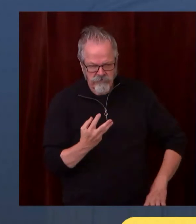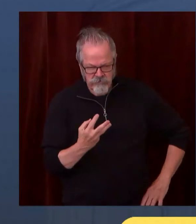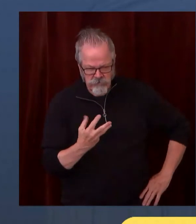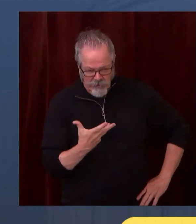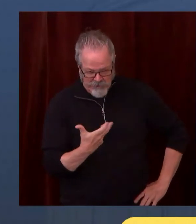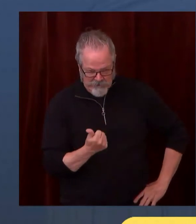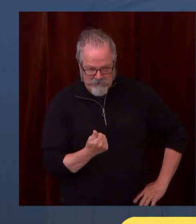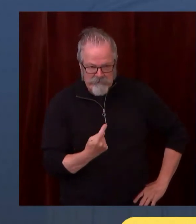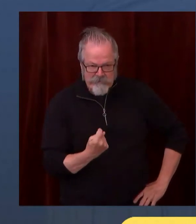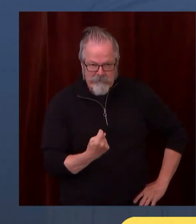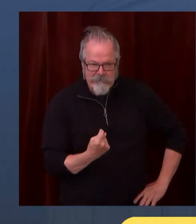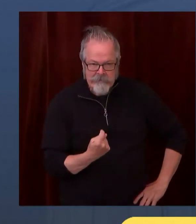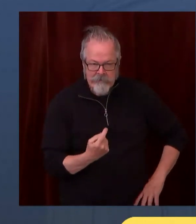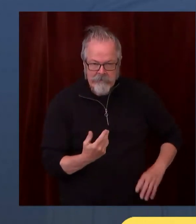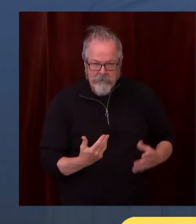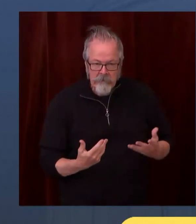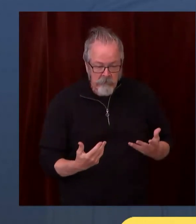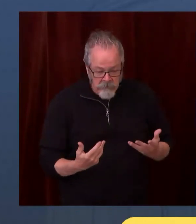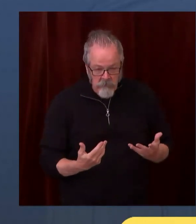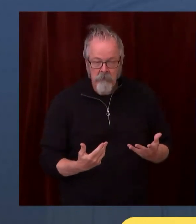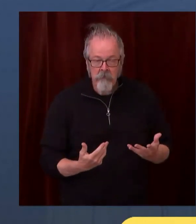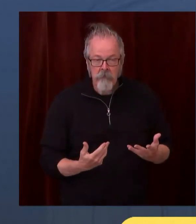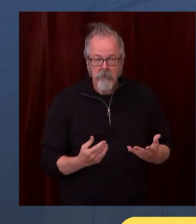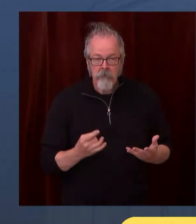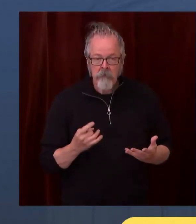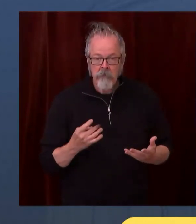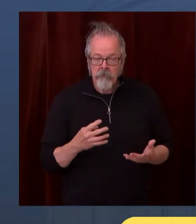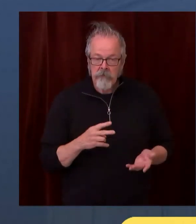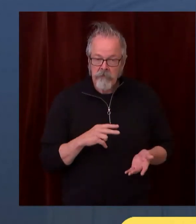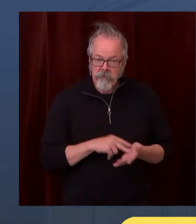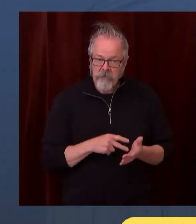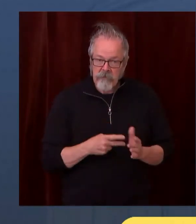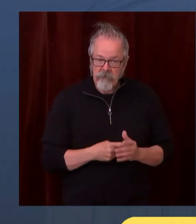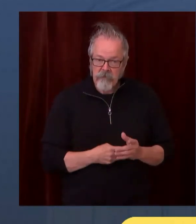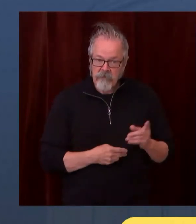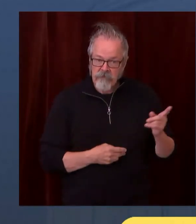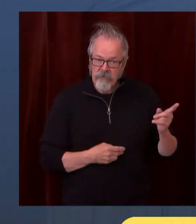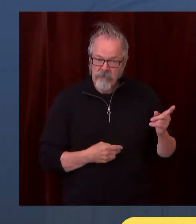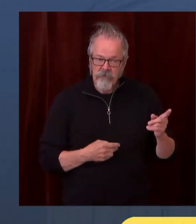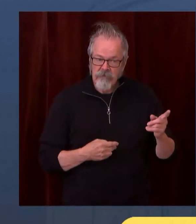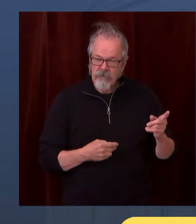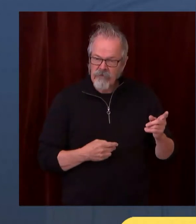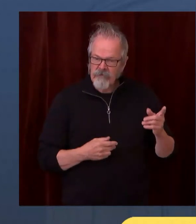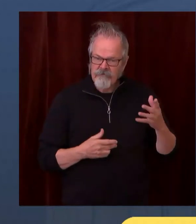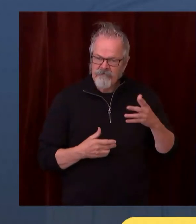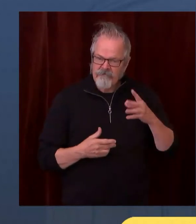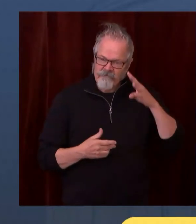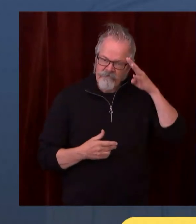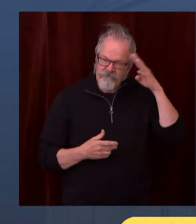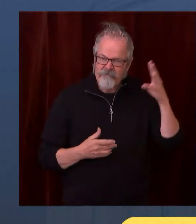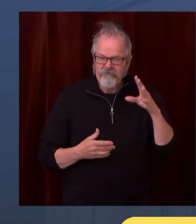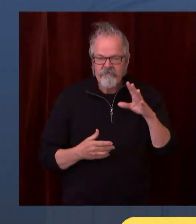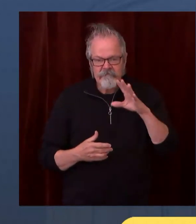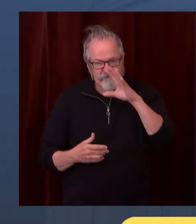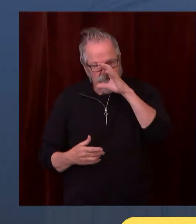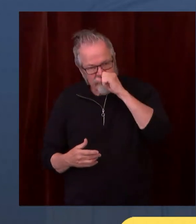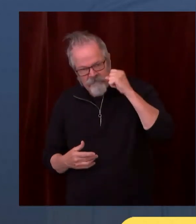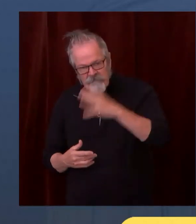protect you. And that's what we are seeking. Next question comes from Tom with Northwest News Network.